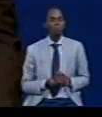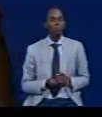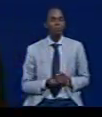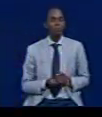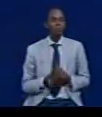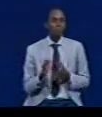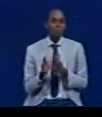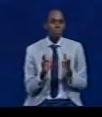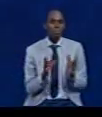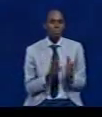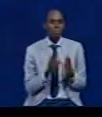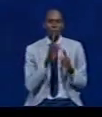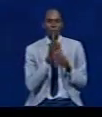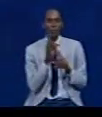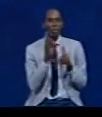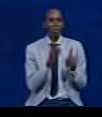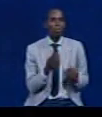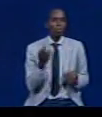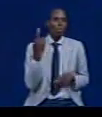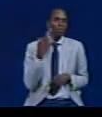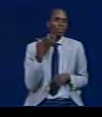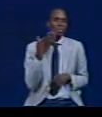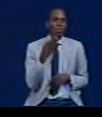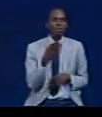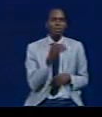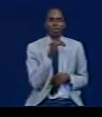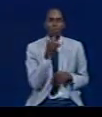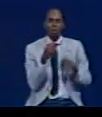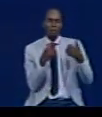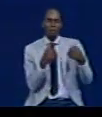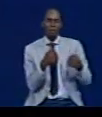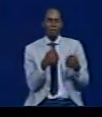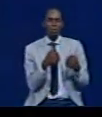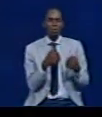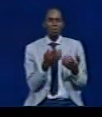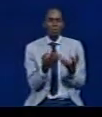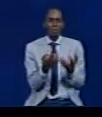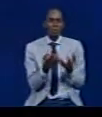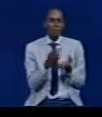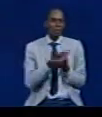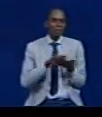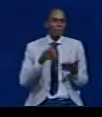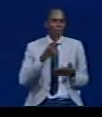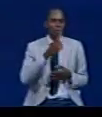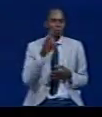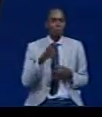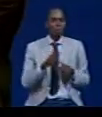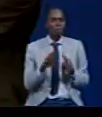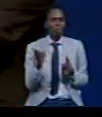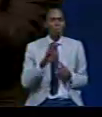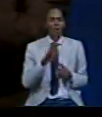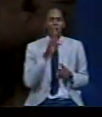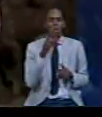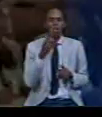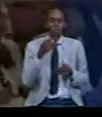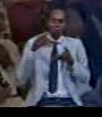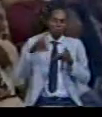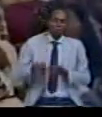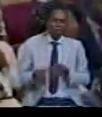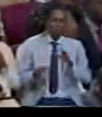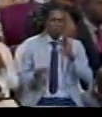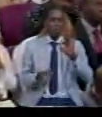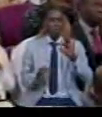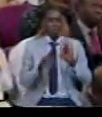what? There are not 10 lepers cleansed, but where are the 9? In verse